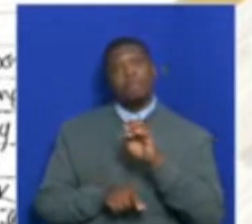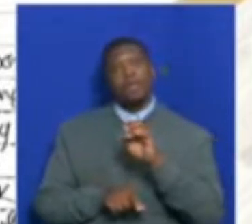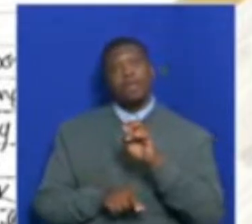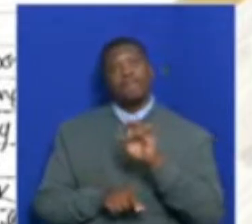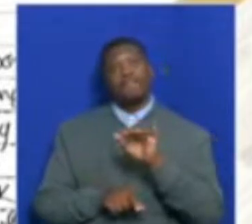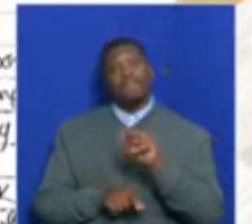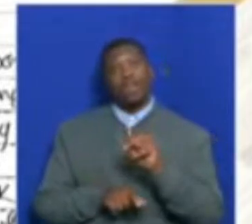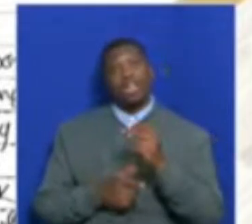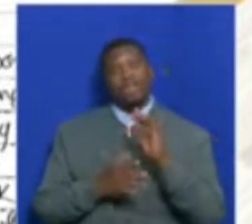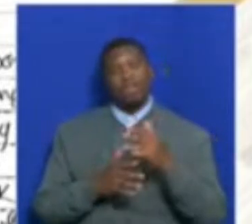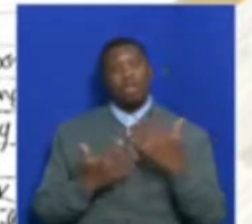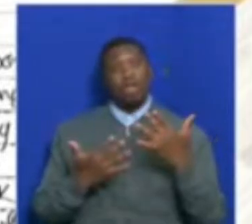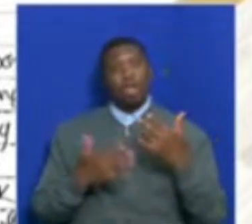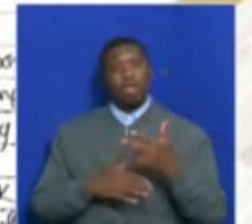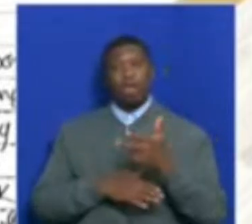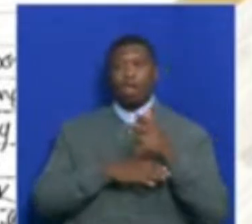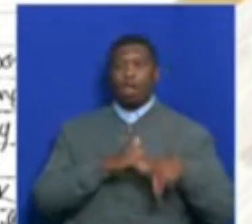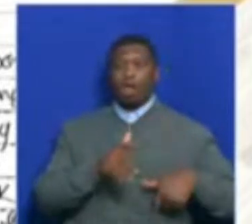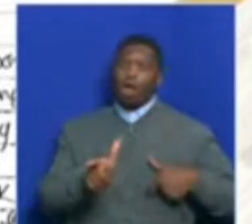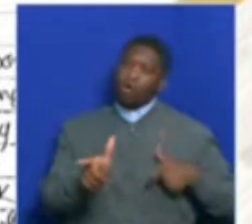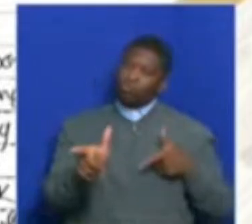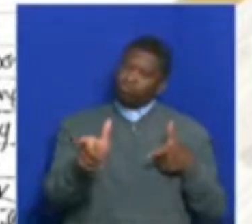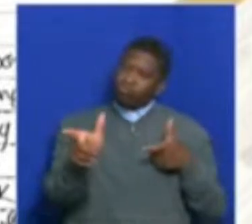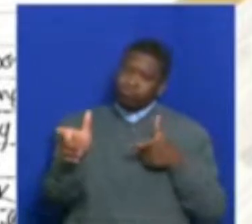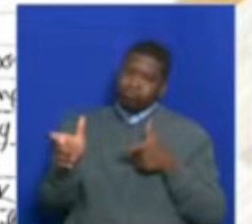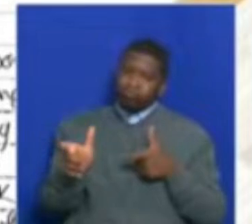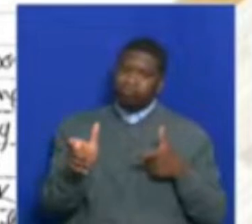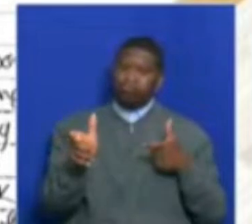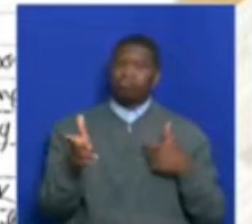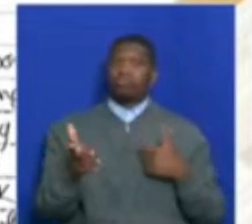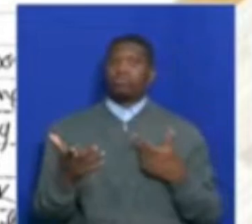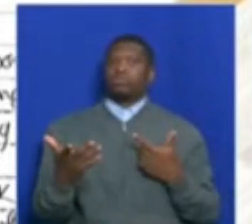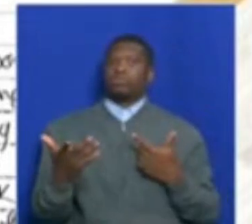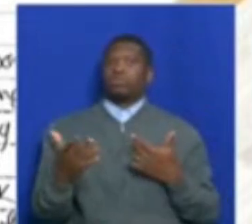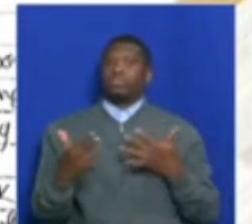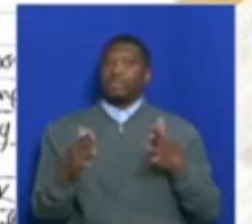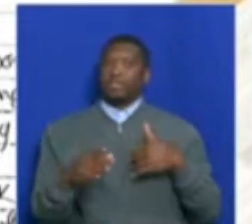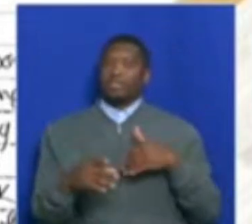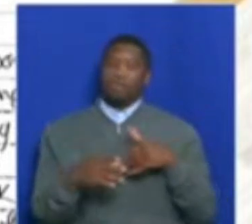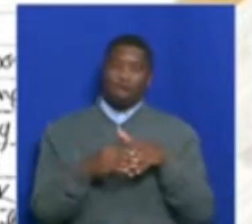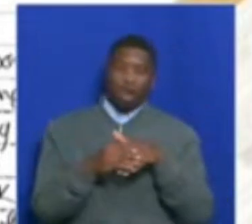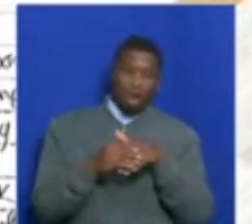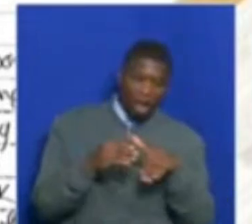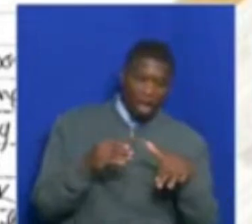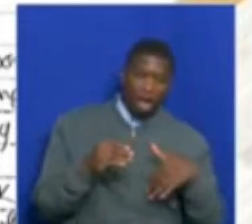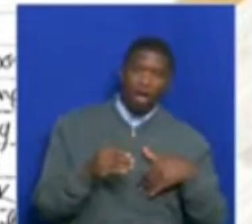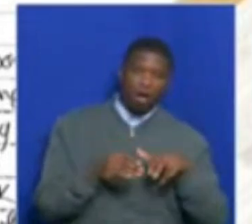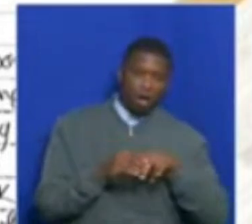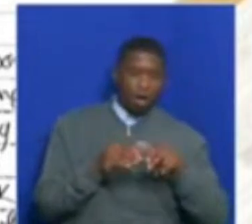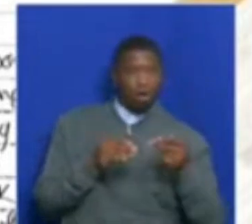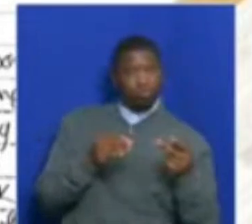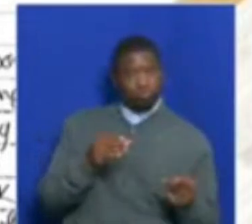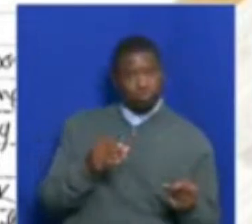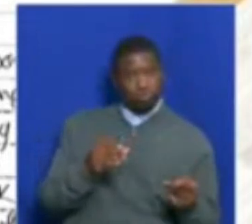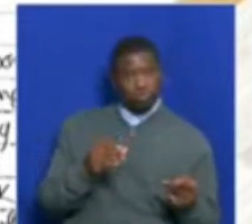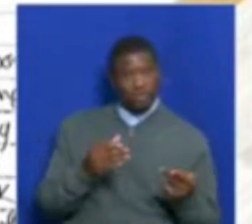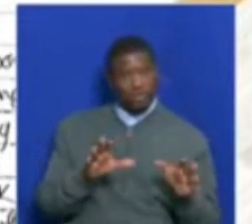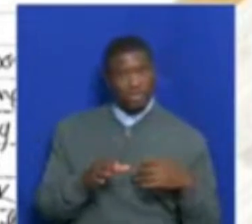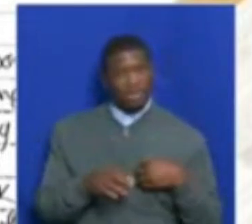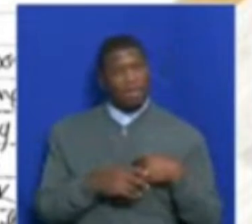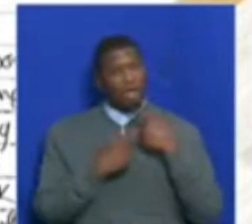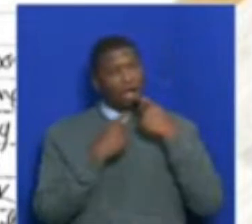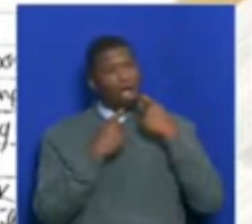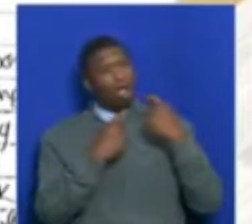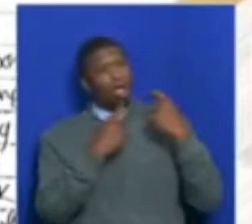a rifle and was shooting at us. I then took cover by laying on the floor, and I then screamed for David